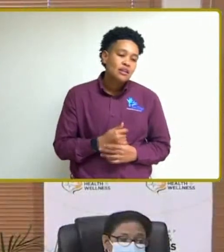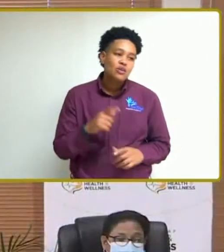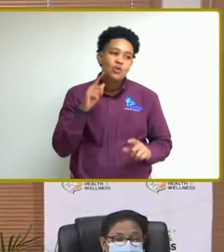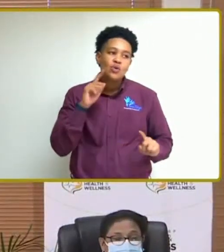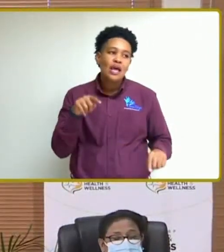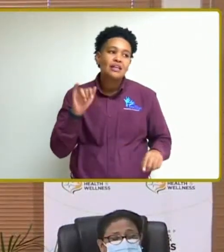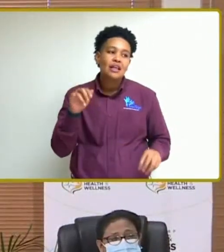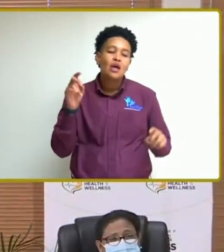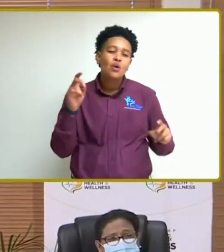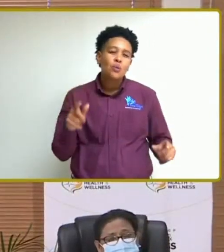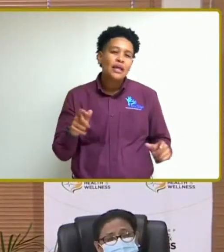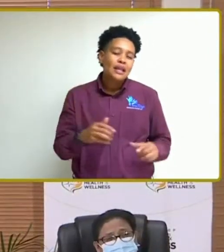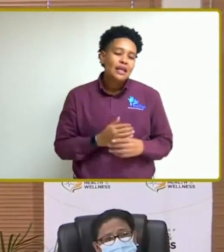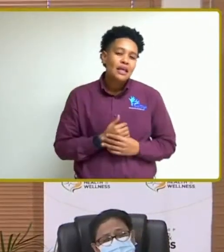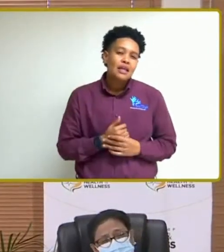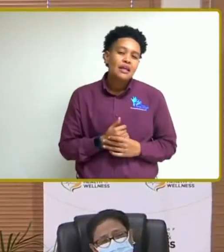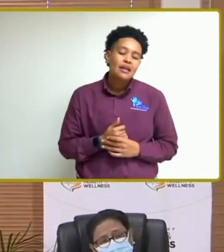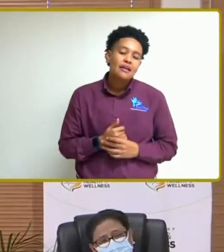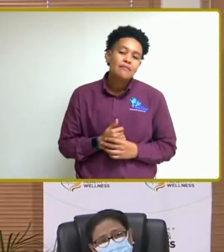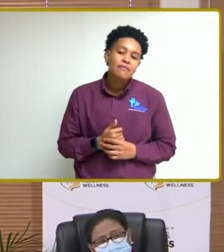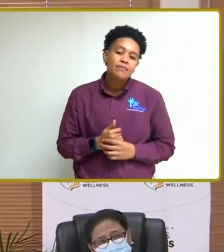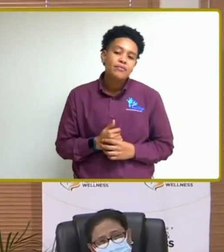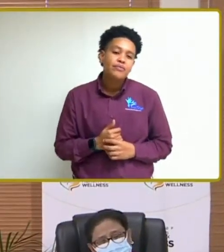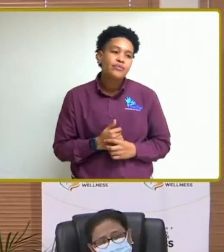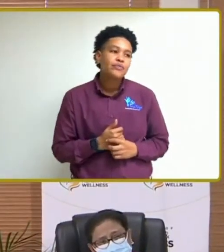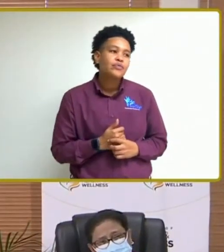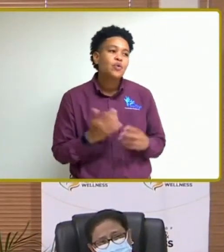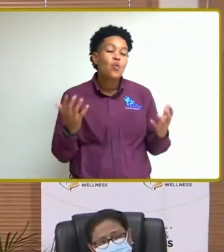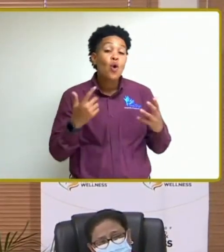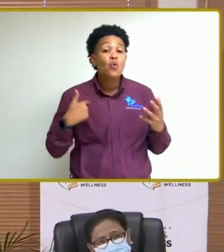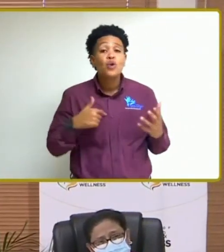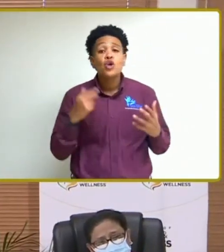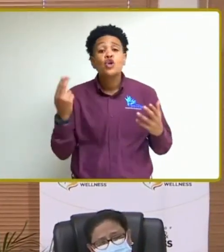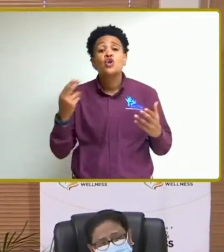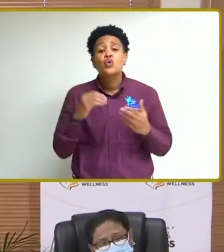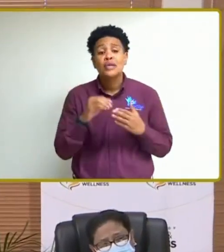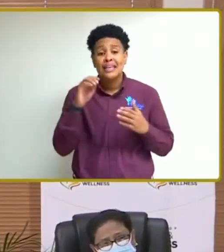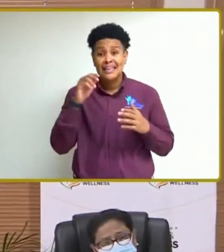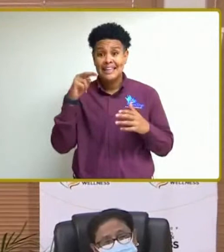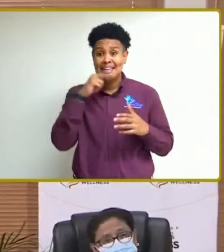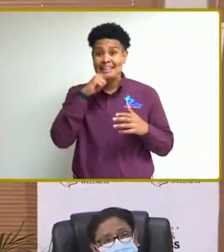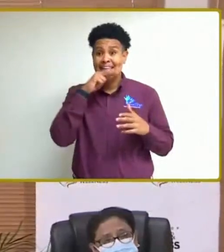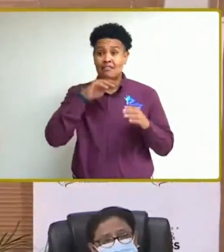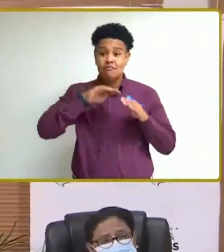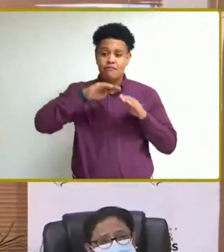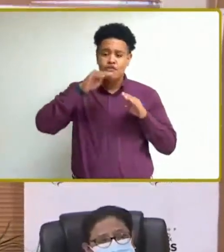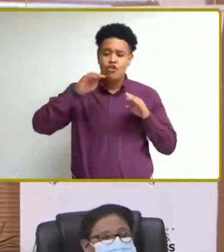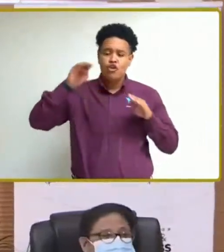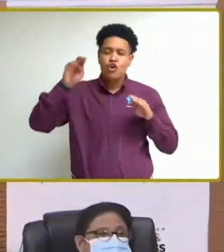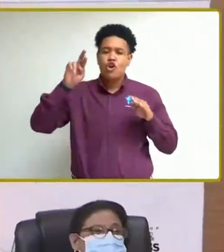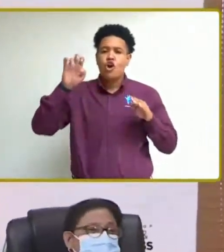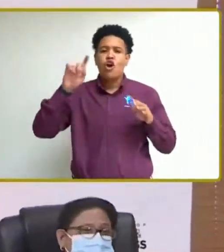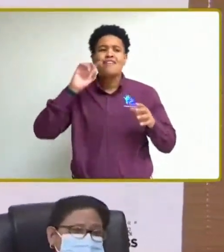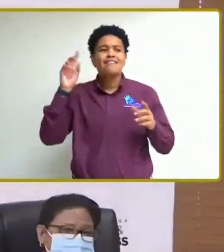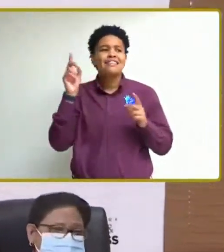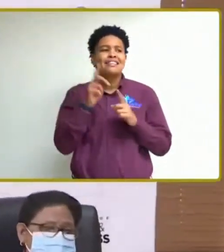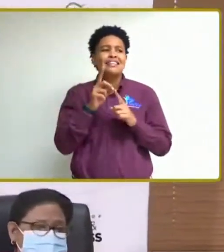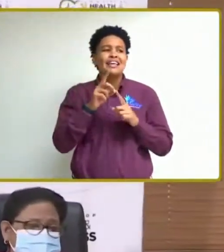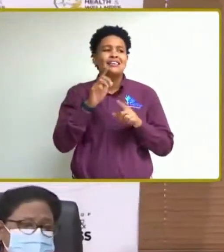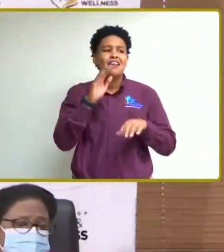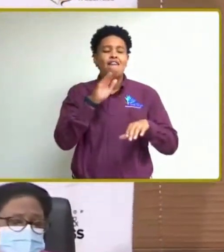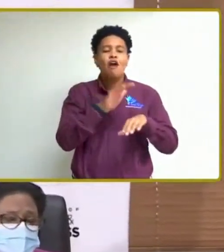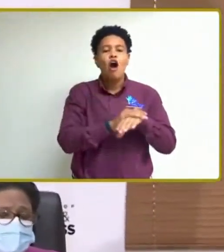that quickly, what we use in the epidemiological curve is the date of